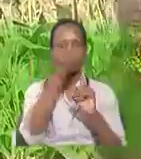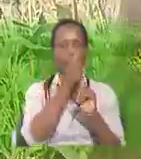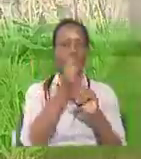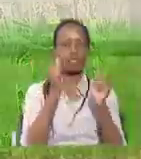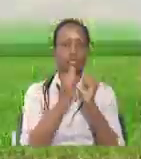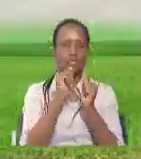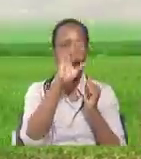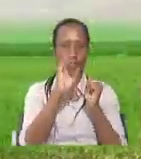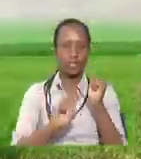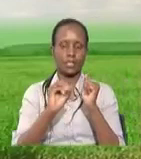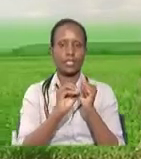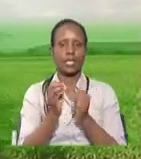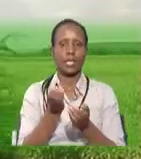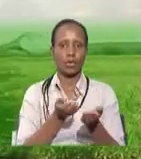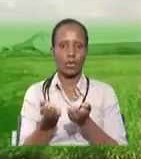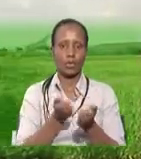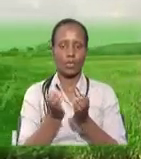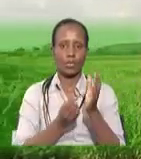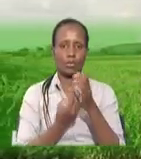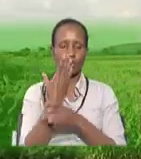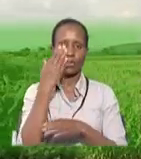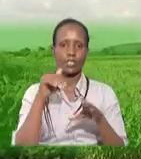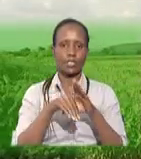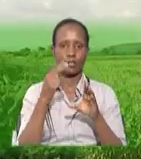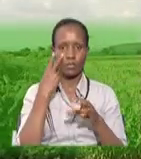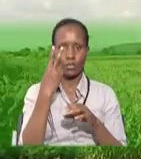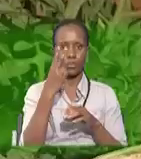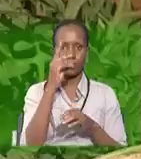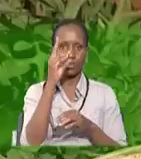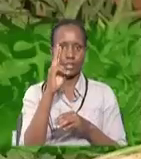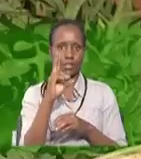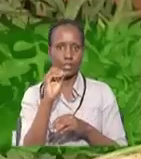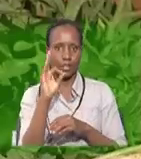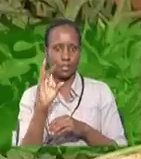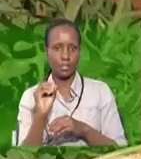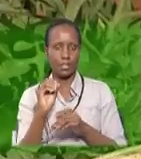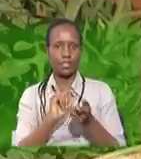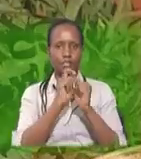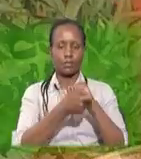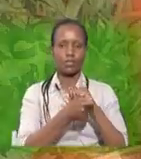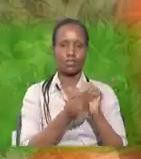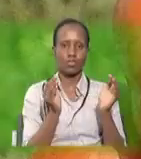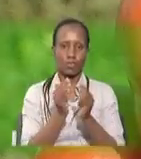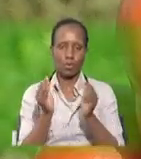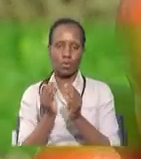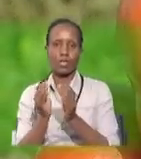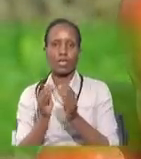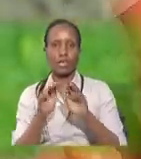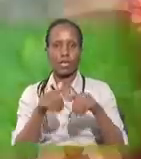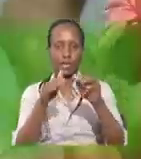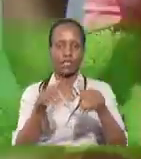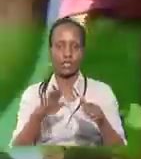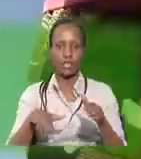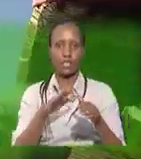To achieve the 10% economic growth envisaged in Vision 2030, transformation of smallholder agriculture